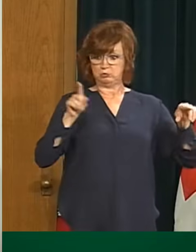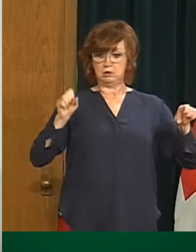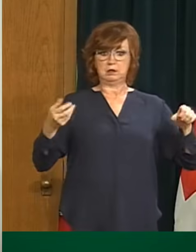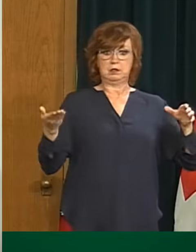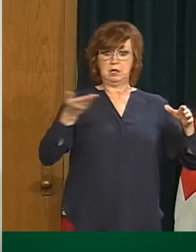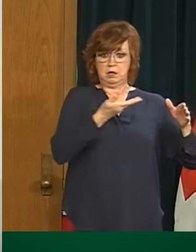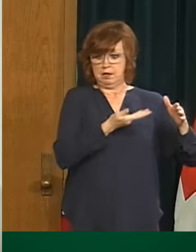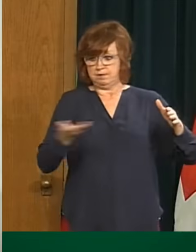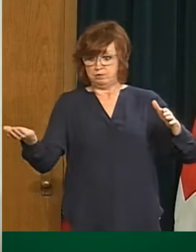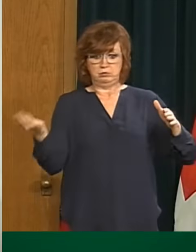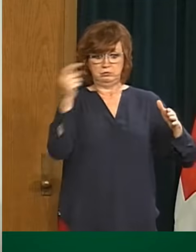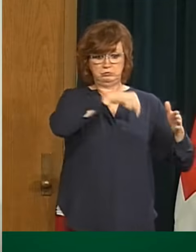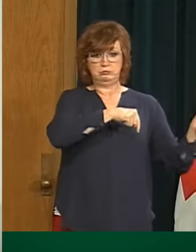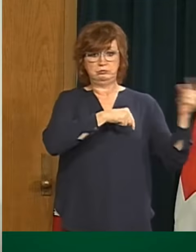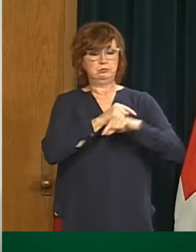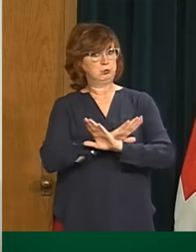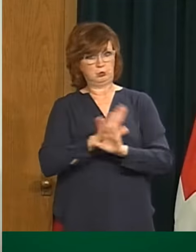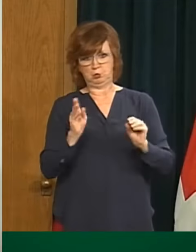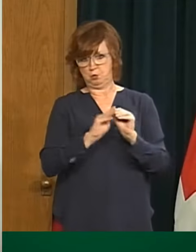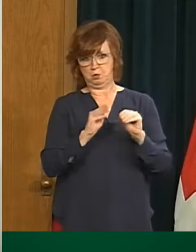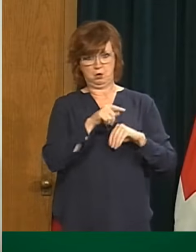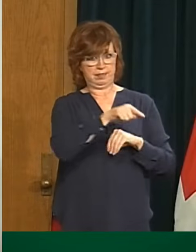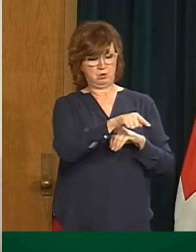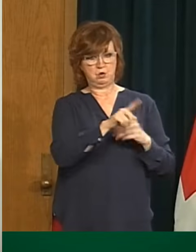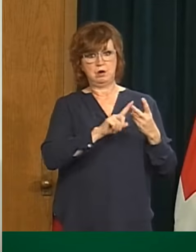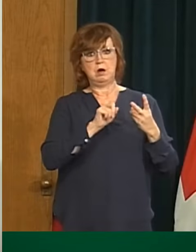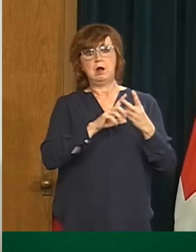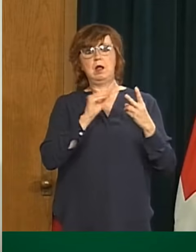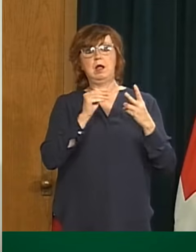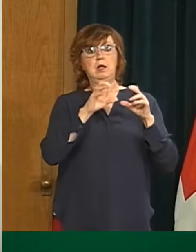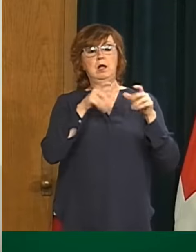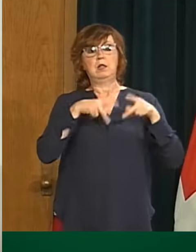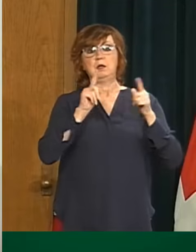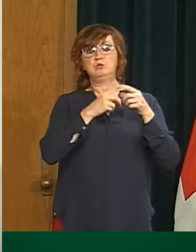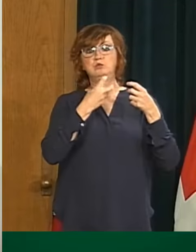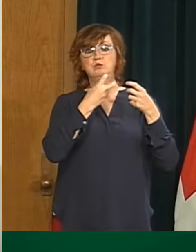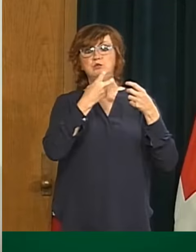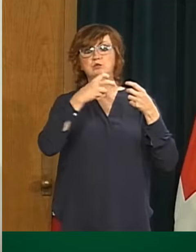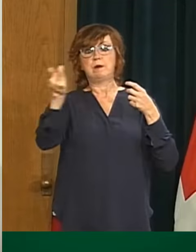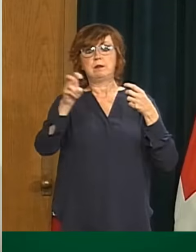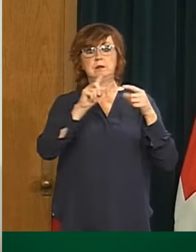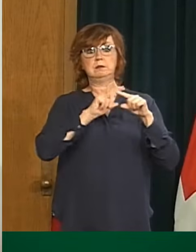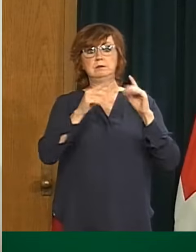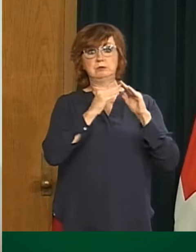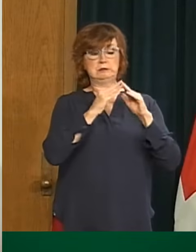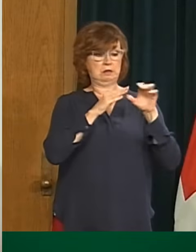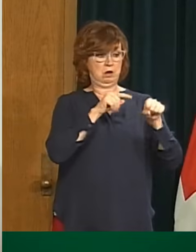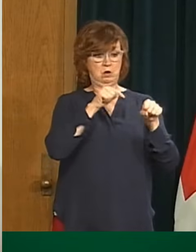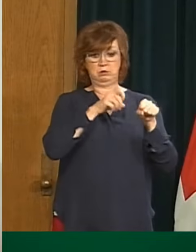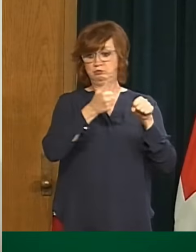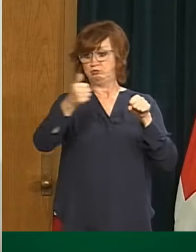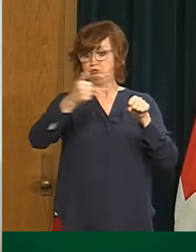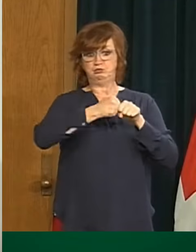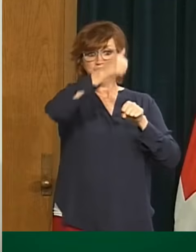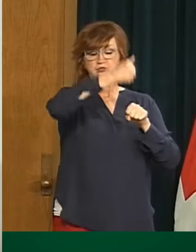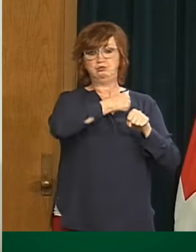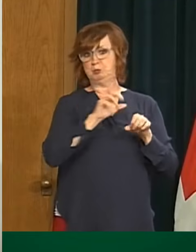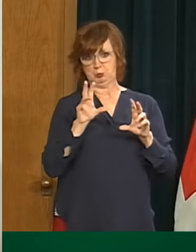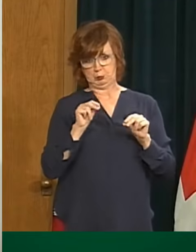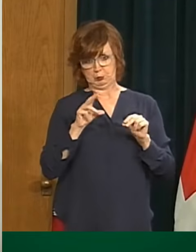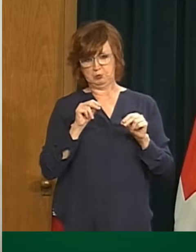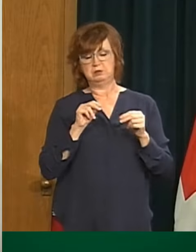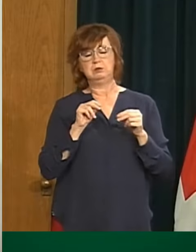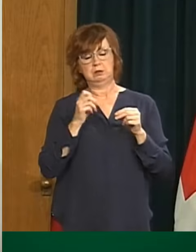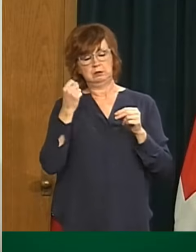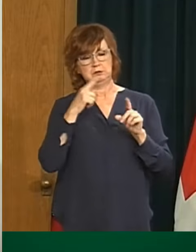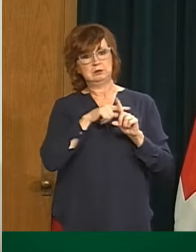unnecessary travel between communities. And that also now extends not just to La Loche and area northwest, but to most of northern